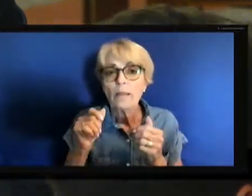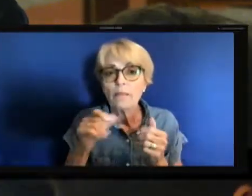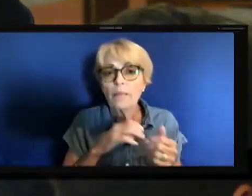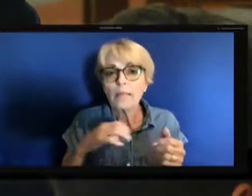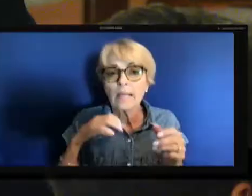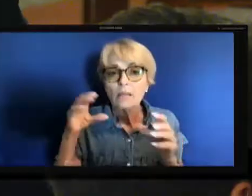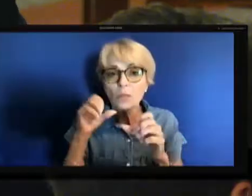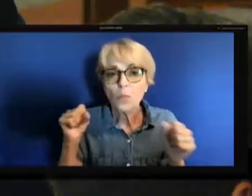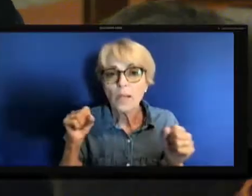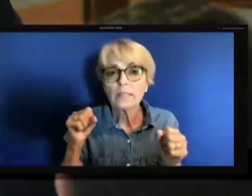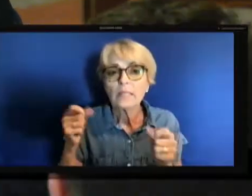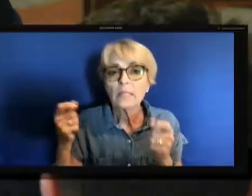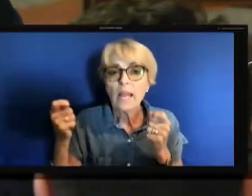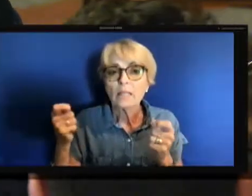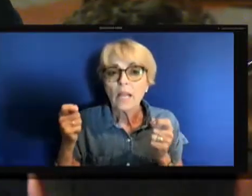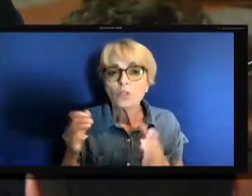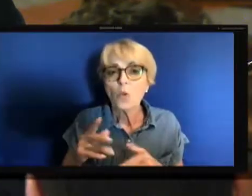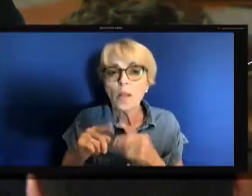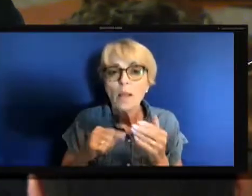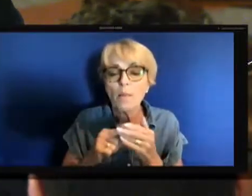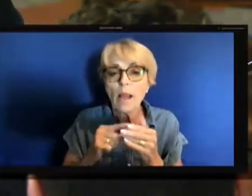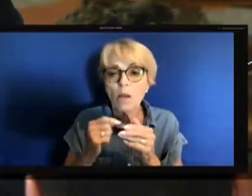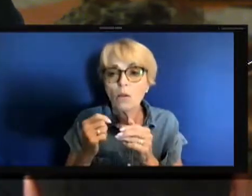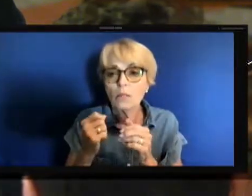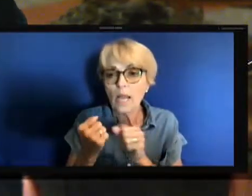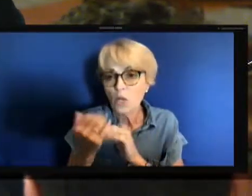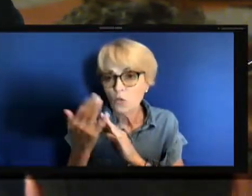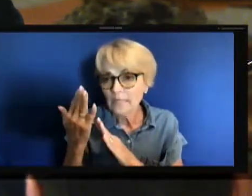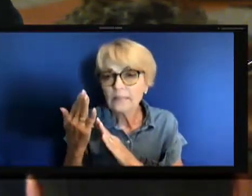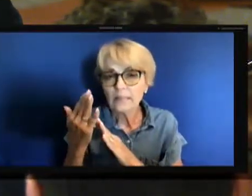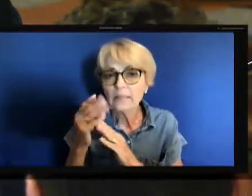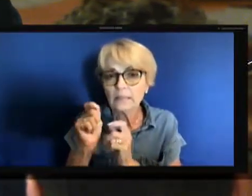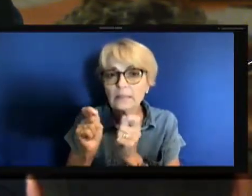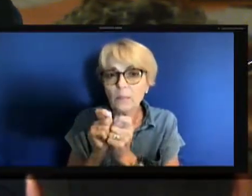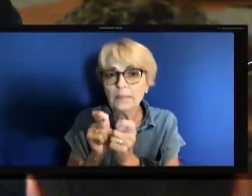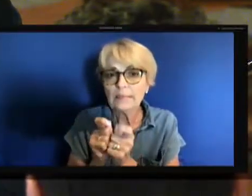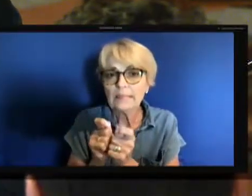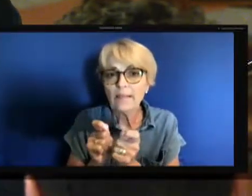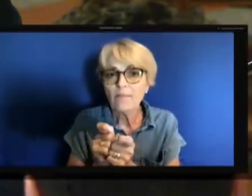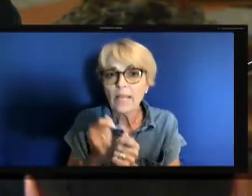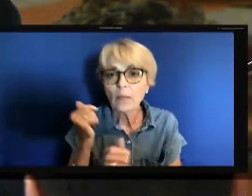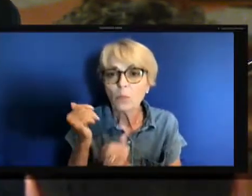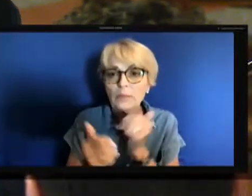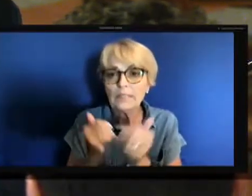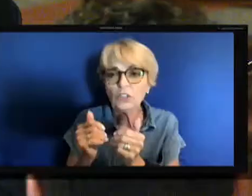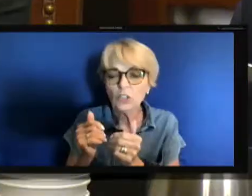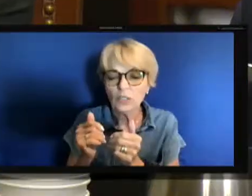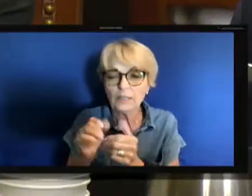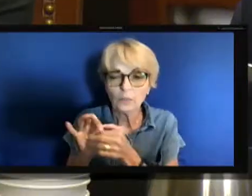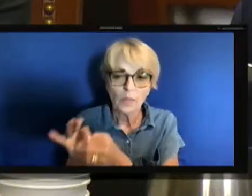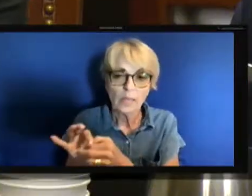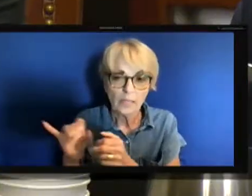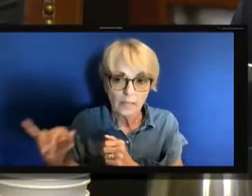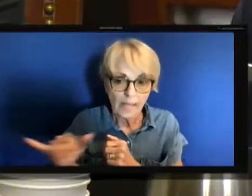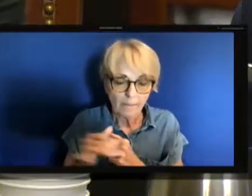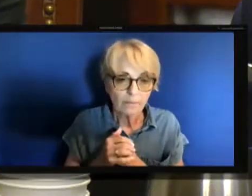about addressing the very specific procedural, I guess, questions about that. Okay, so